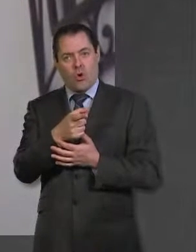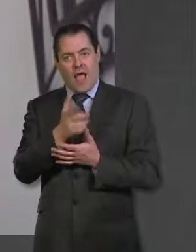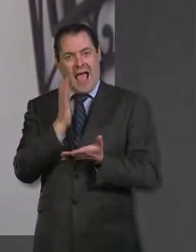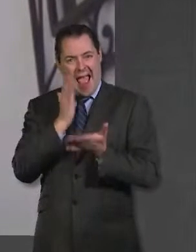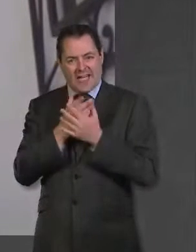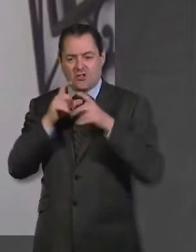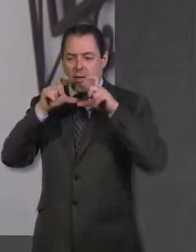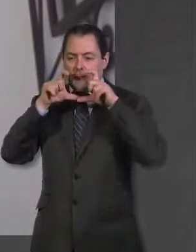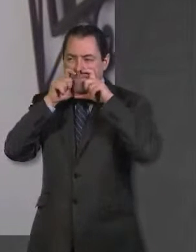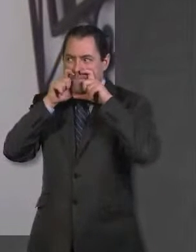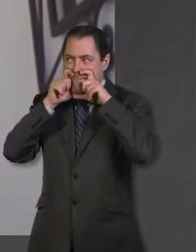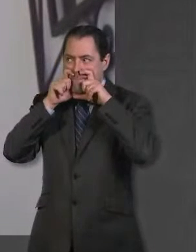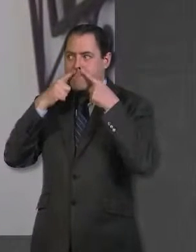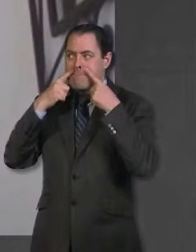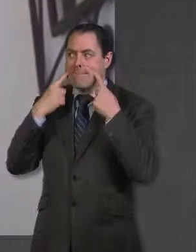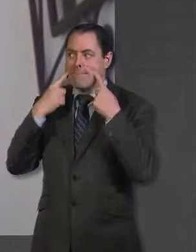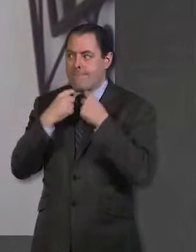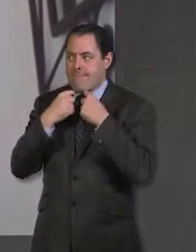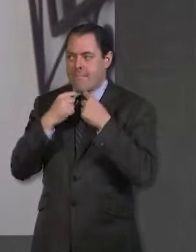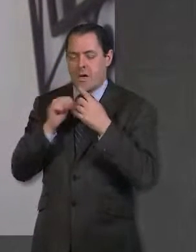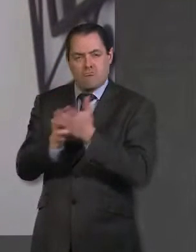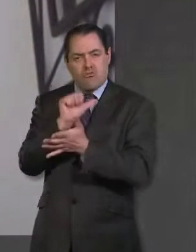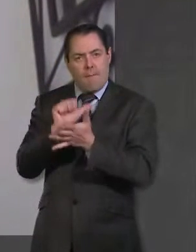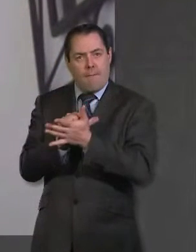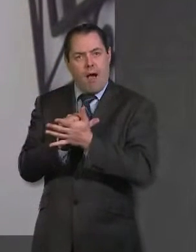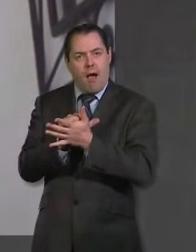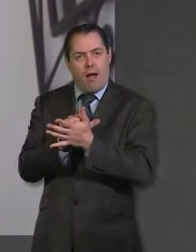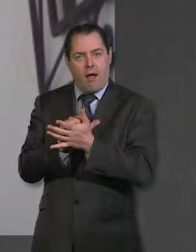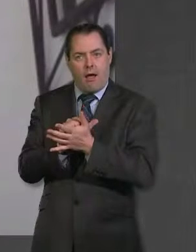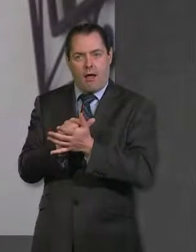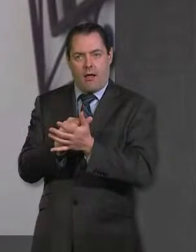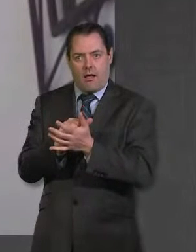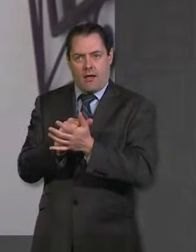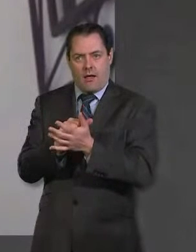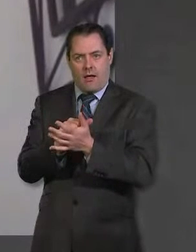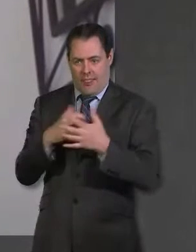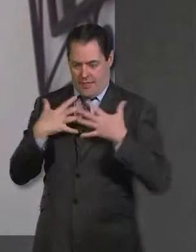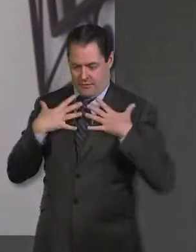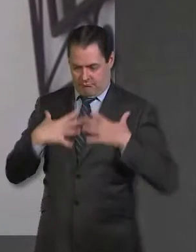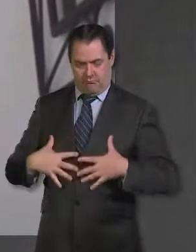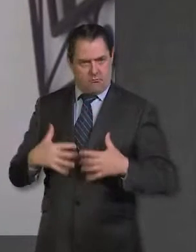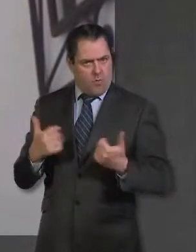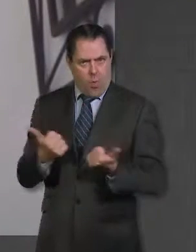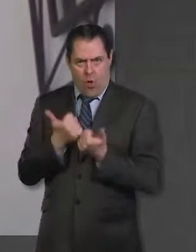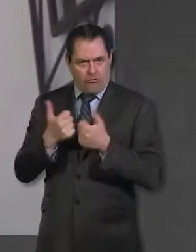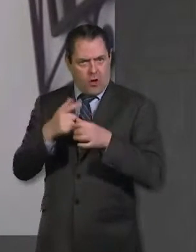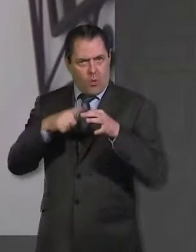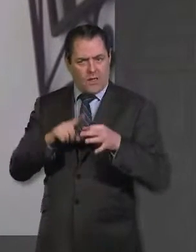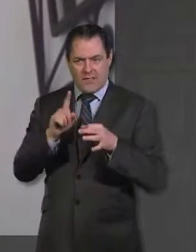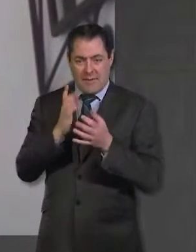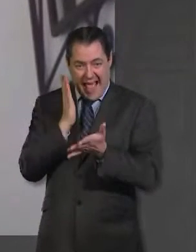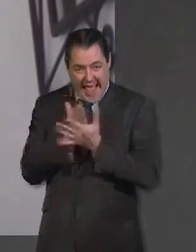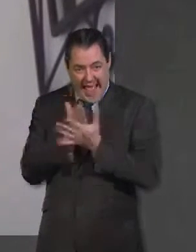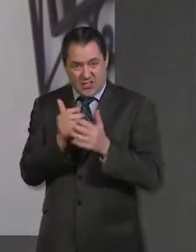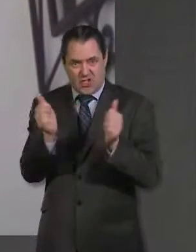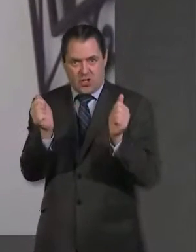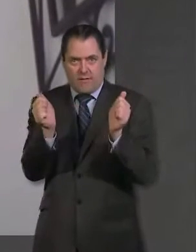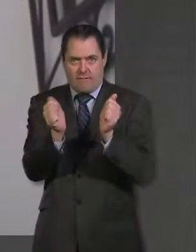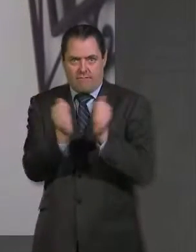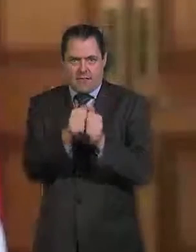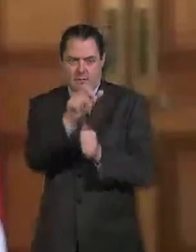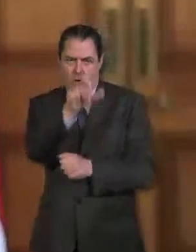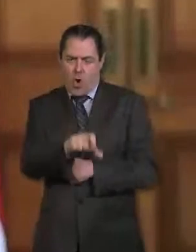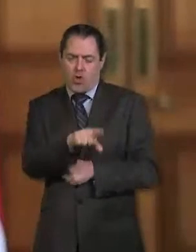been a systemic problem, not a problem with the actual kit. So again, systems failed, not kit. Right. Well,